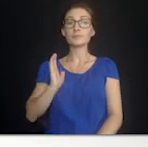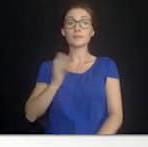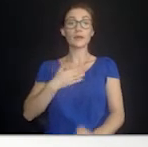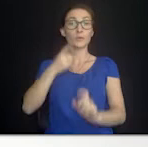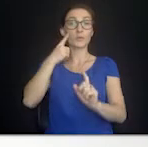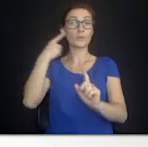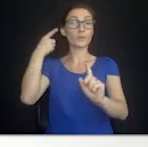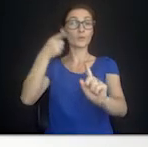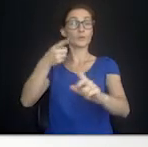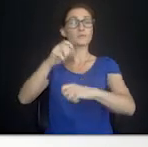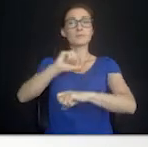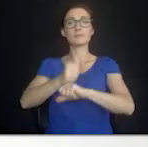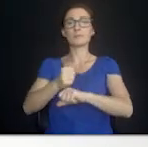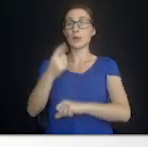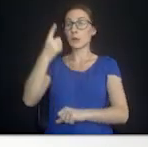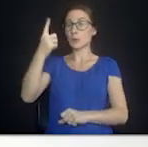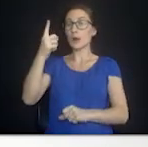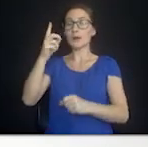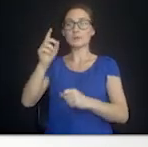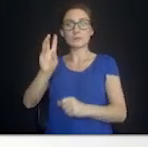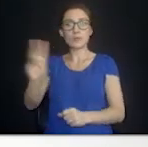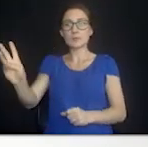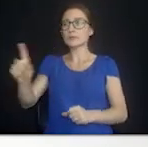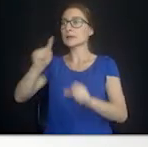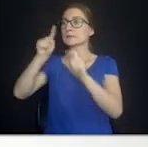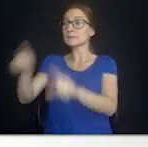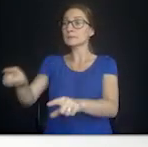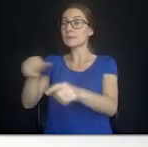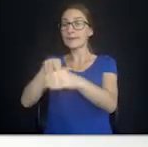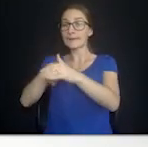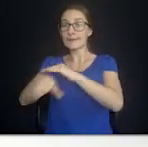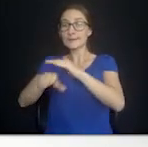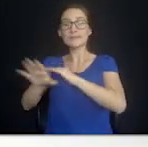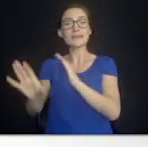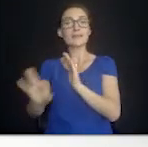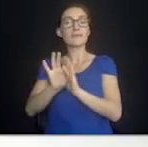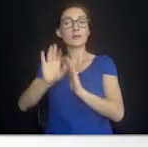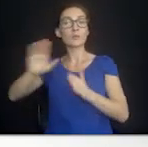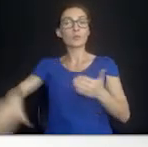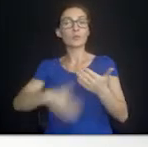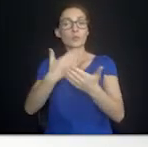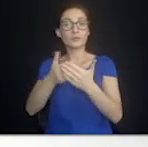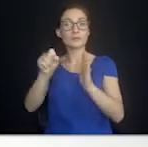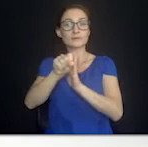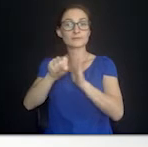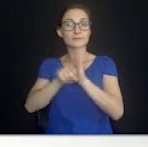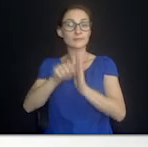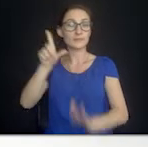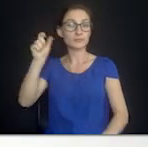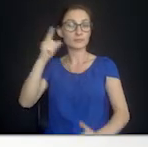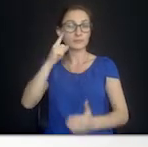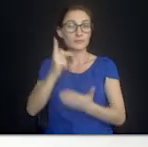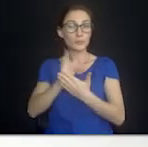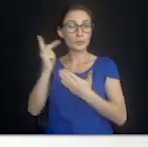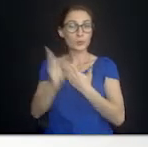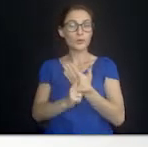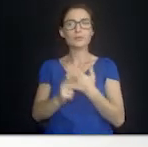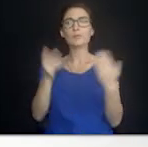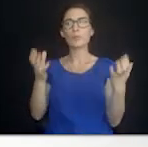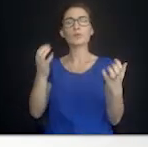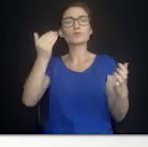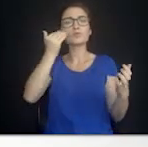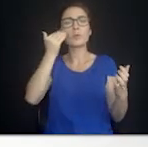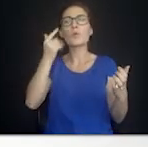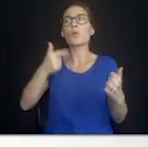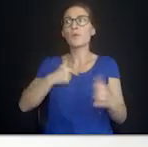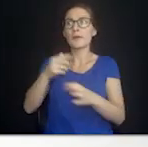So our goal was to have a one-stop for families to find state government programs. They want to know, what can I